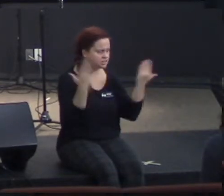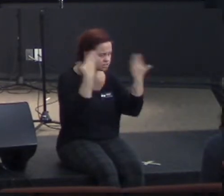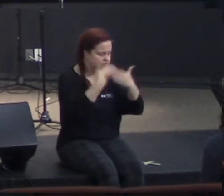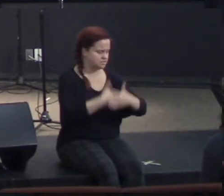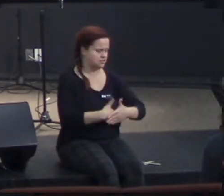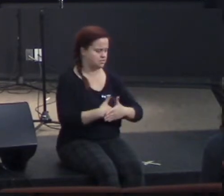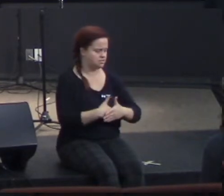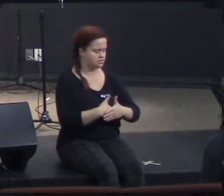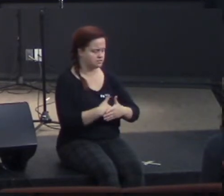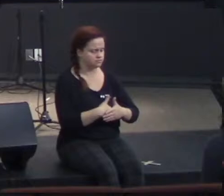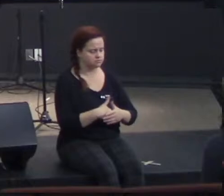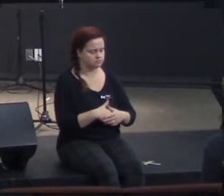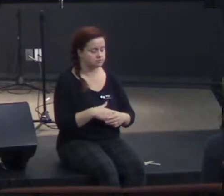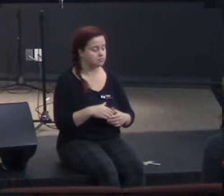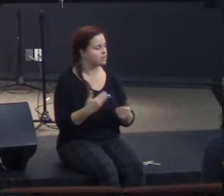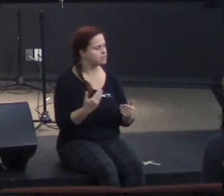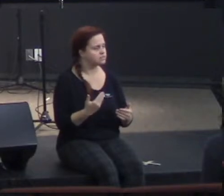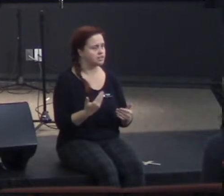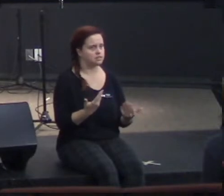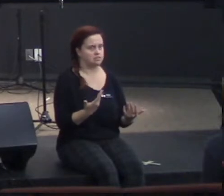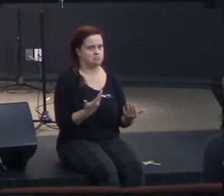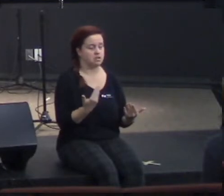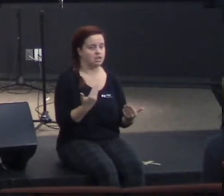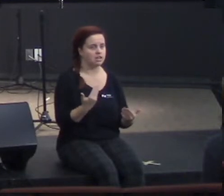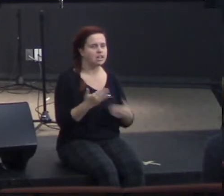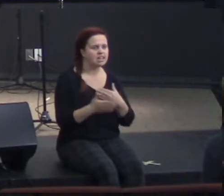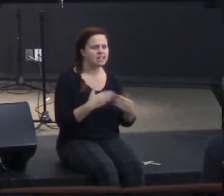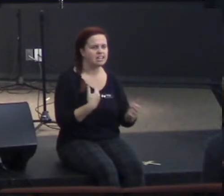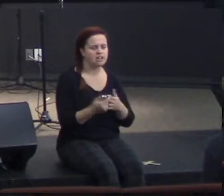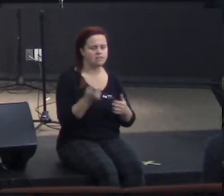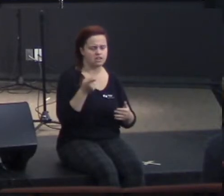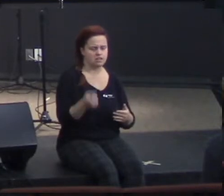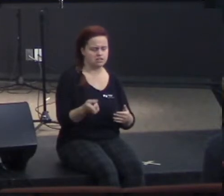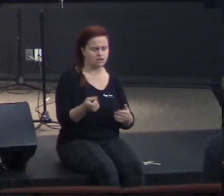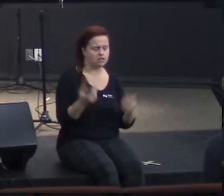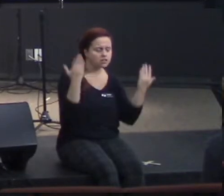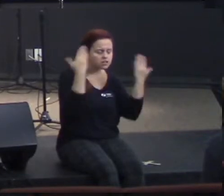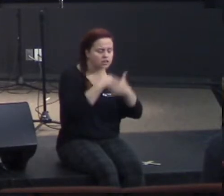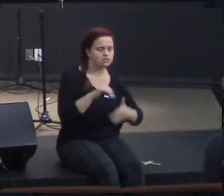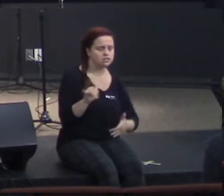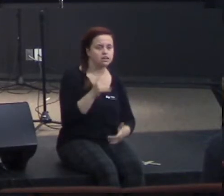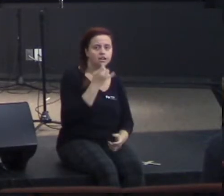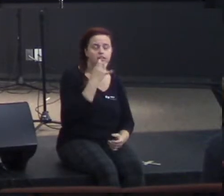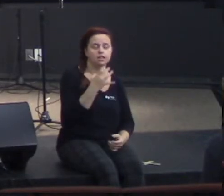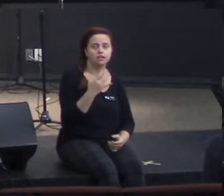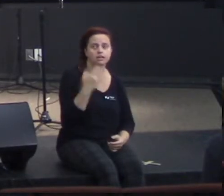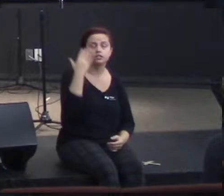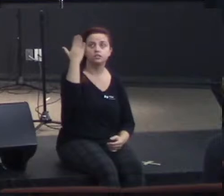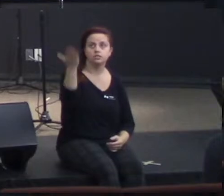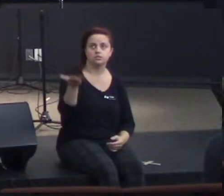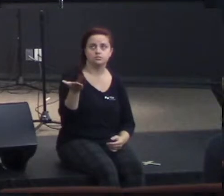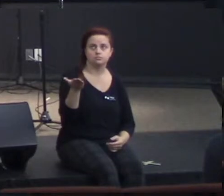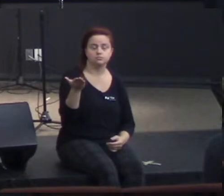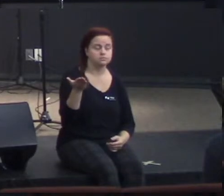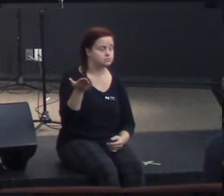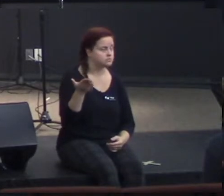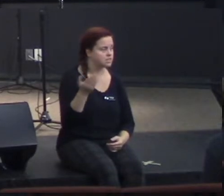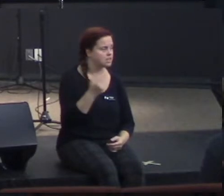cover myself in darkness, even there, the darkness is as light to you. I mean, he's talking